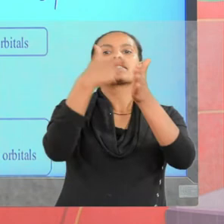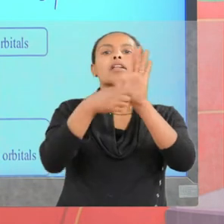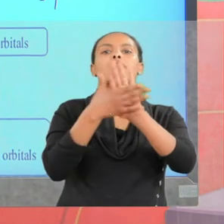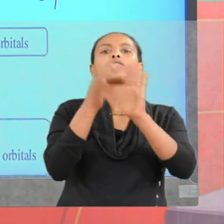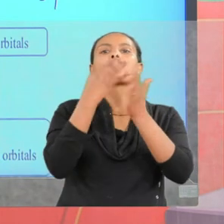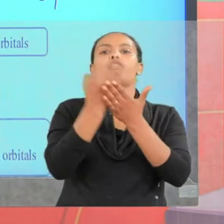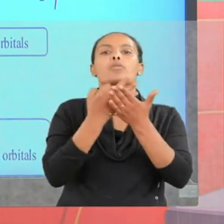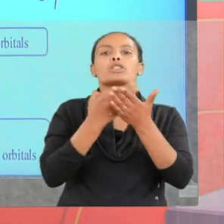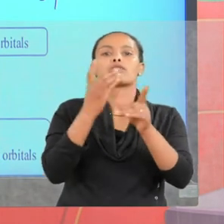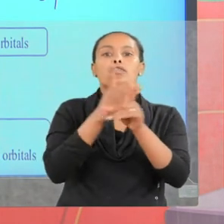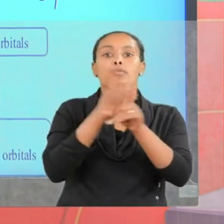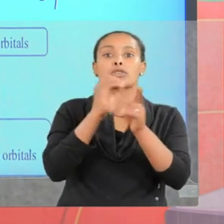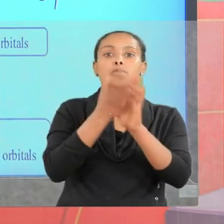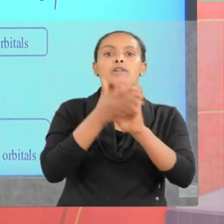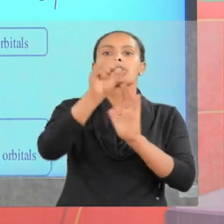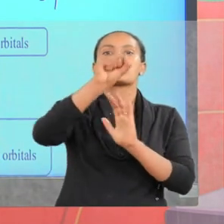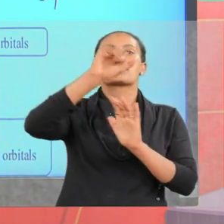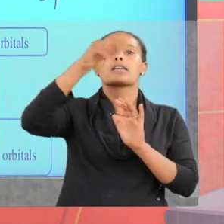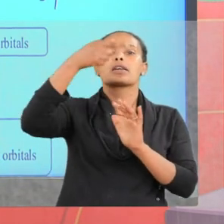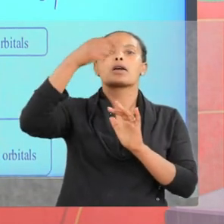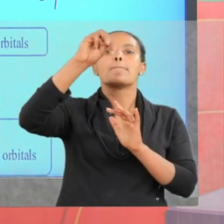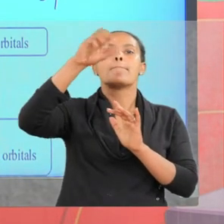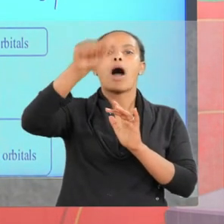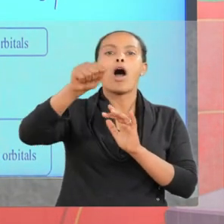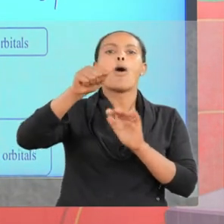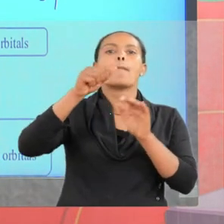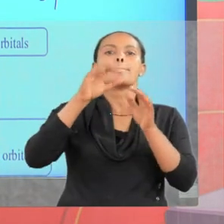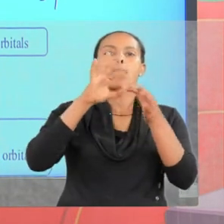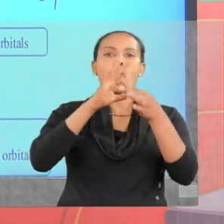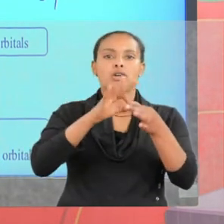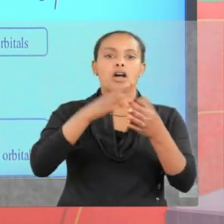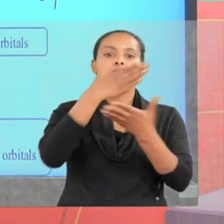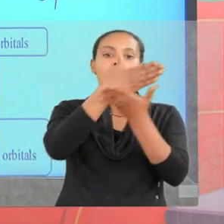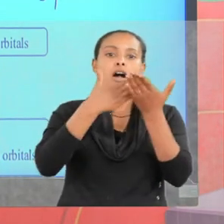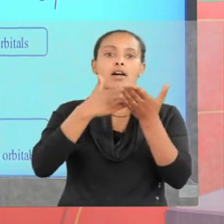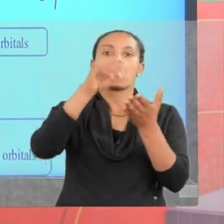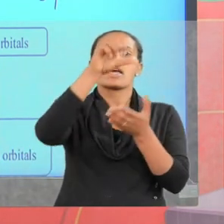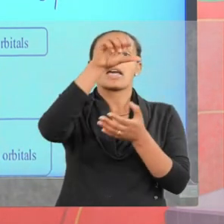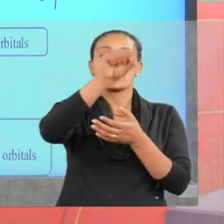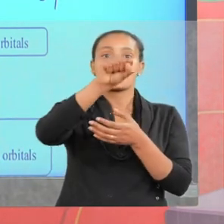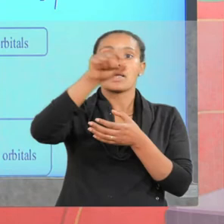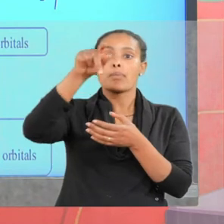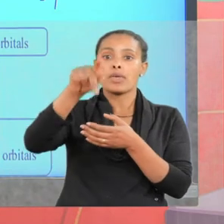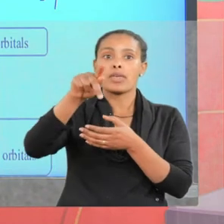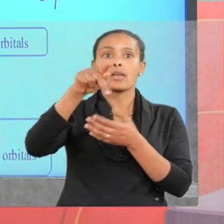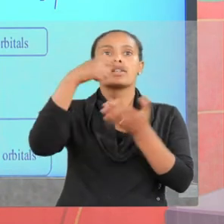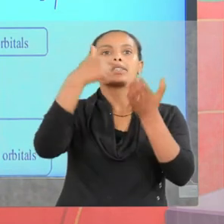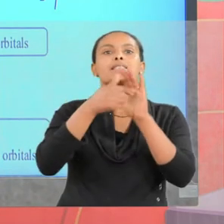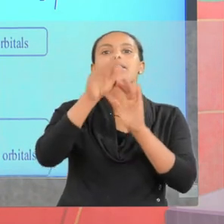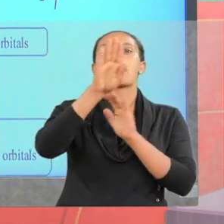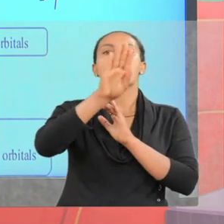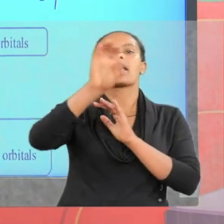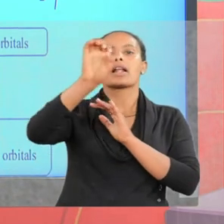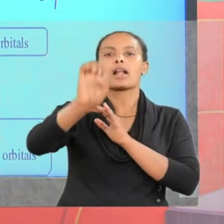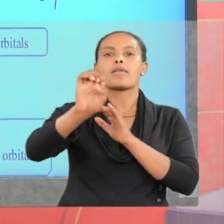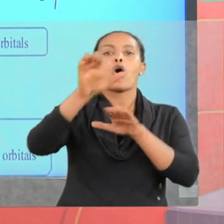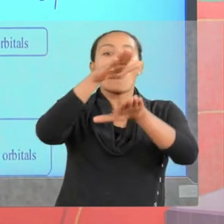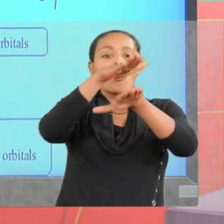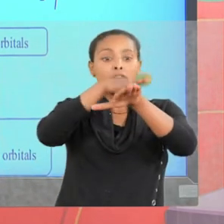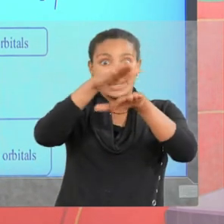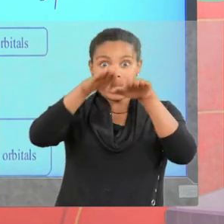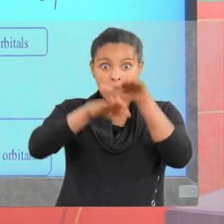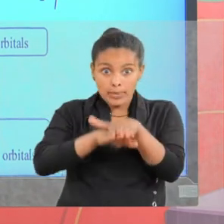formation of this sigma bond. Again, half filled SP hybrid orbital of this beryllium